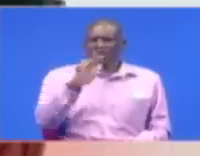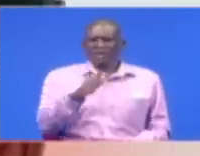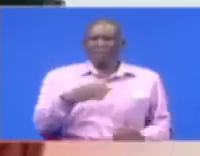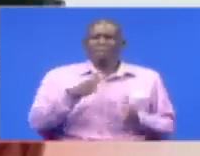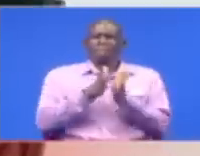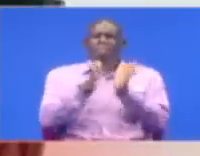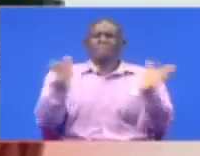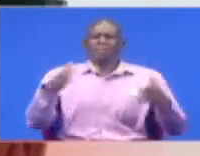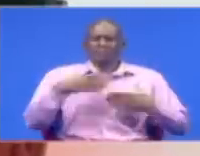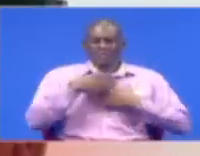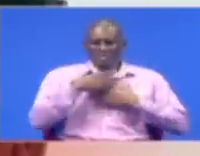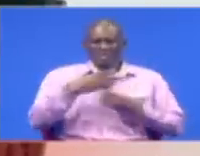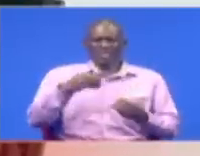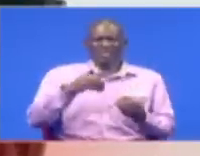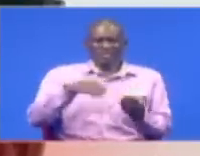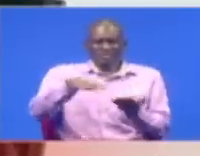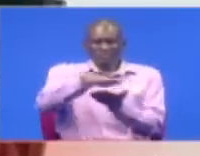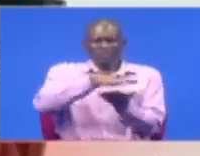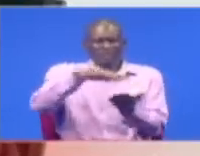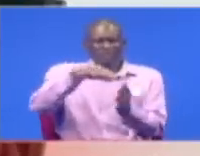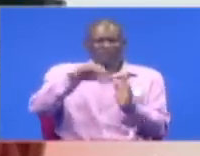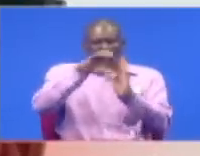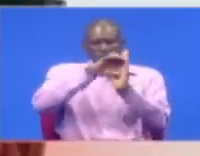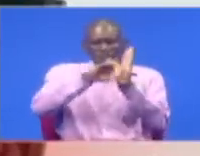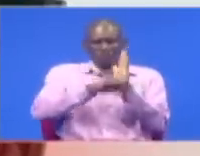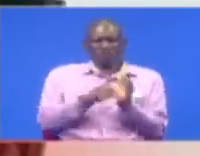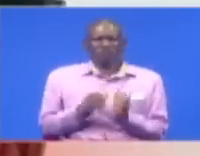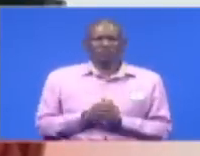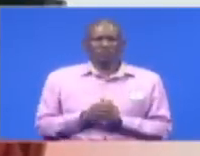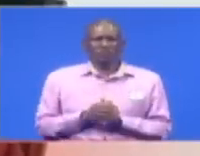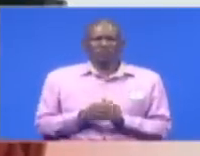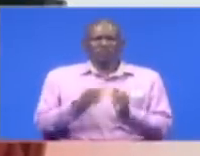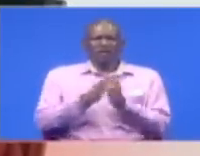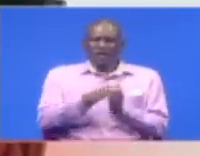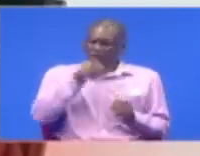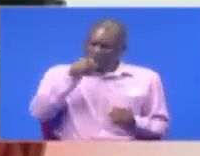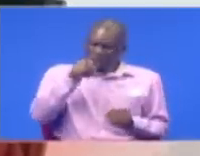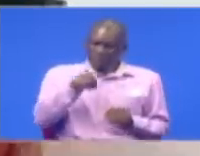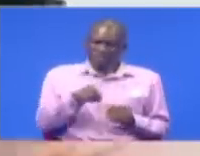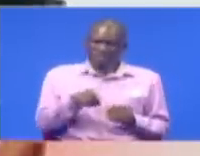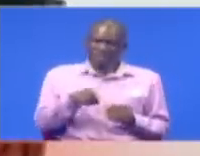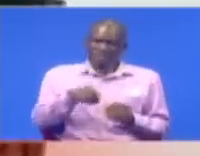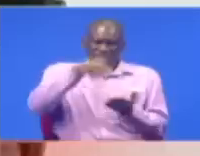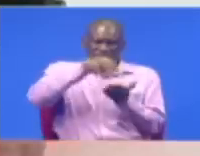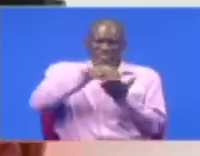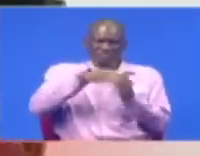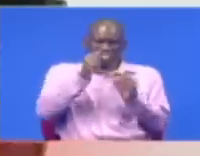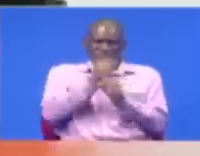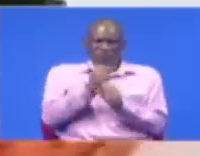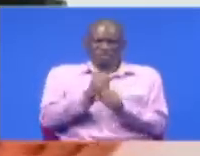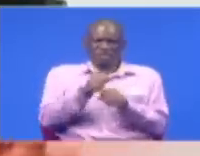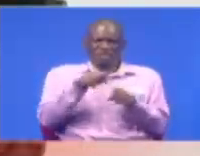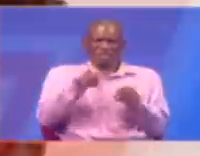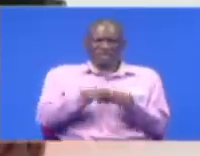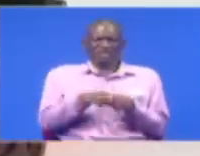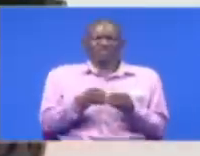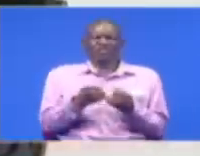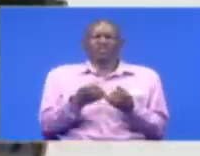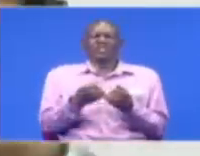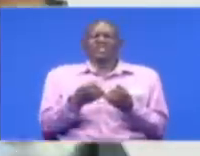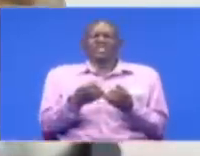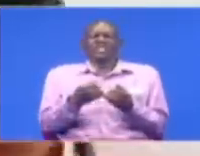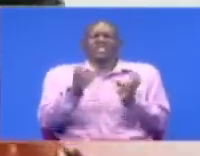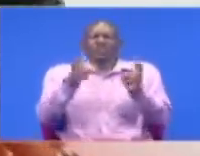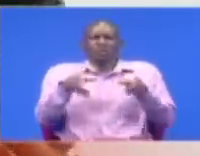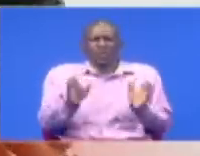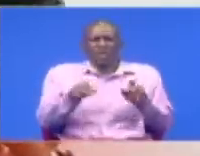Interest Litigation based on the Constitution. And this, that litigation can be done as informally as the